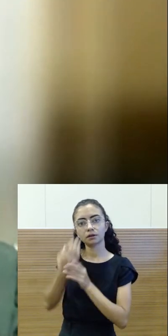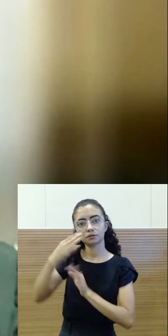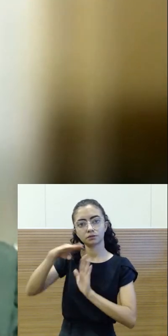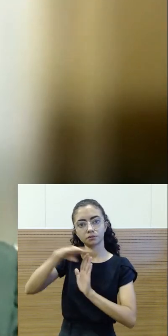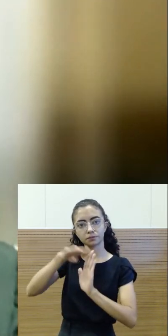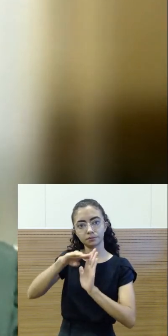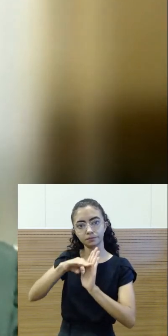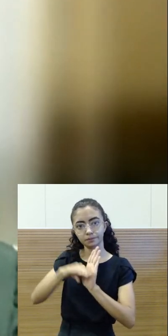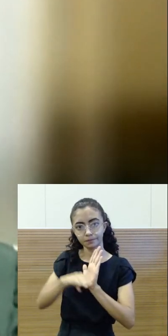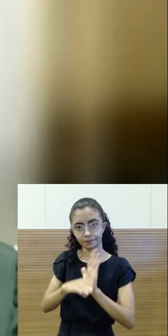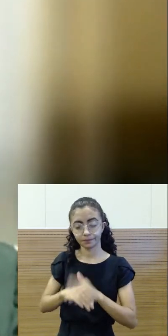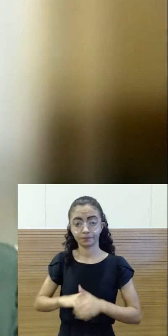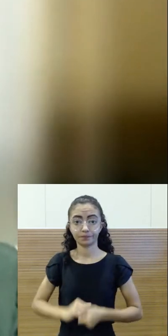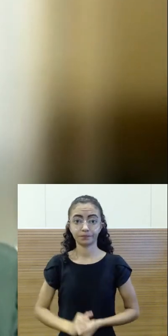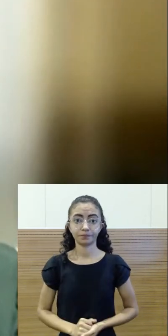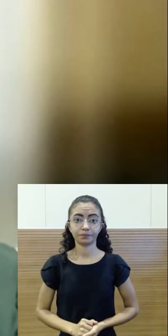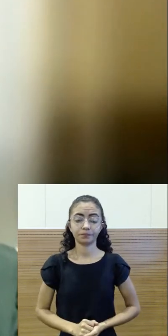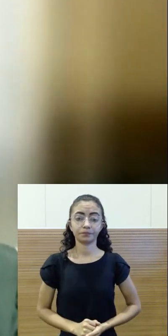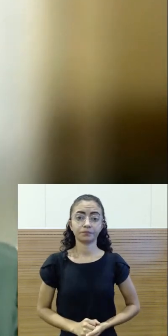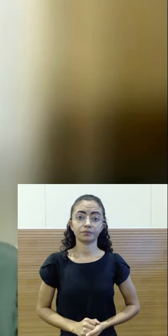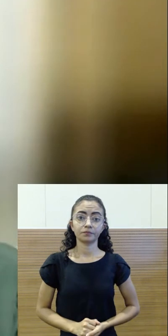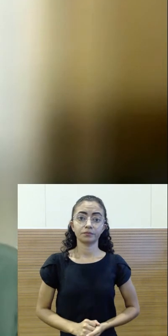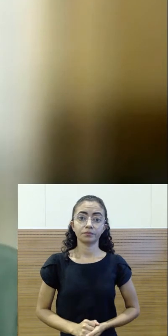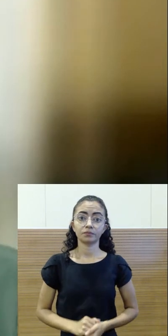food guides.